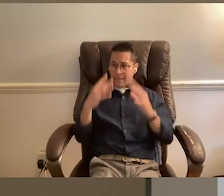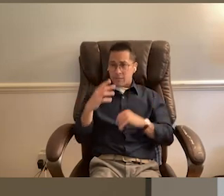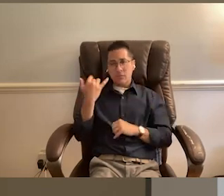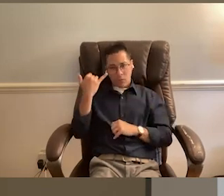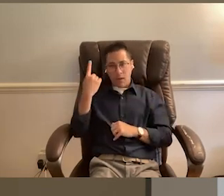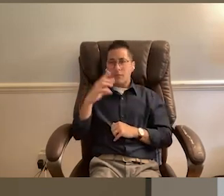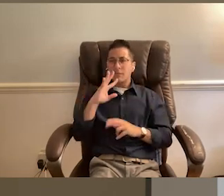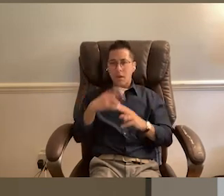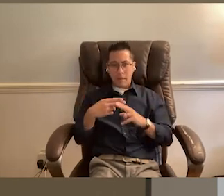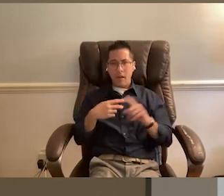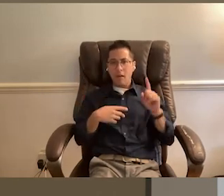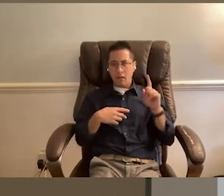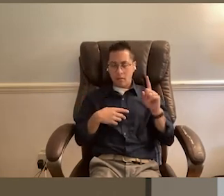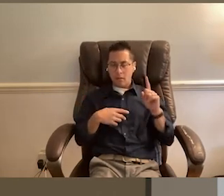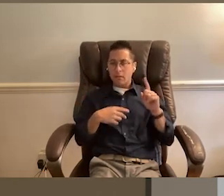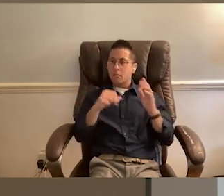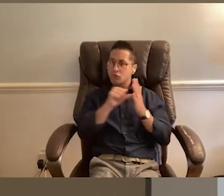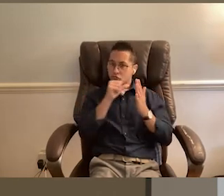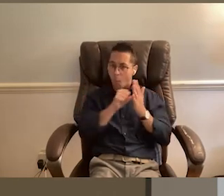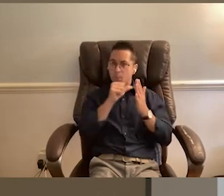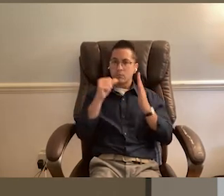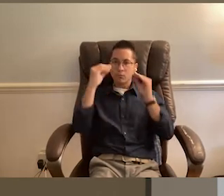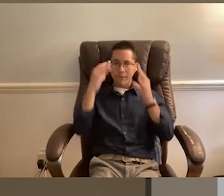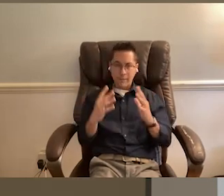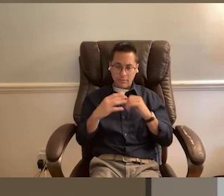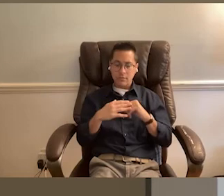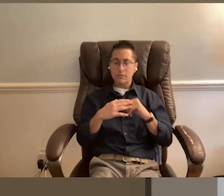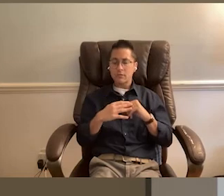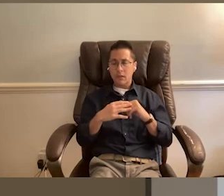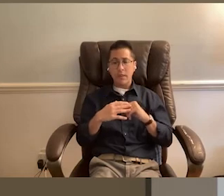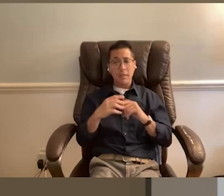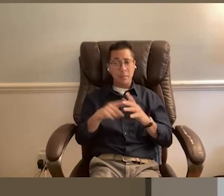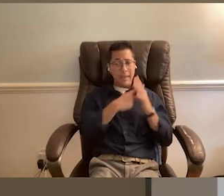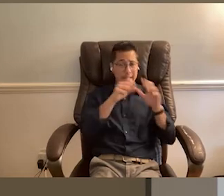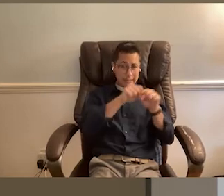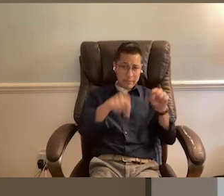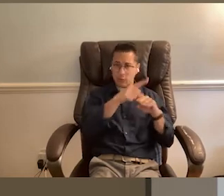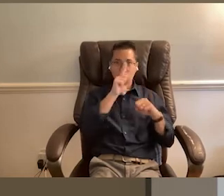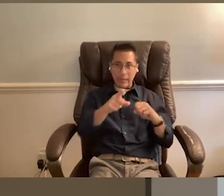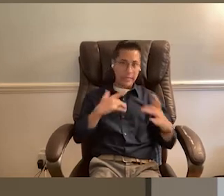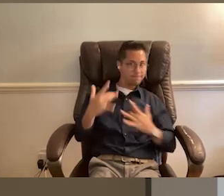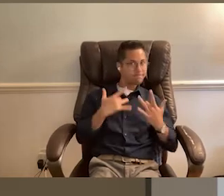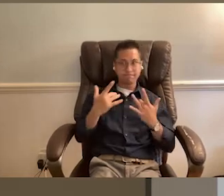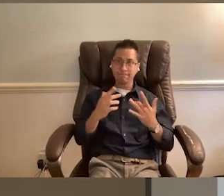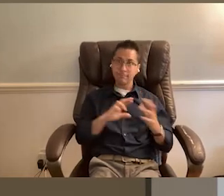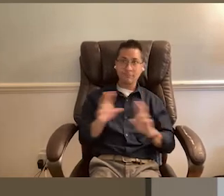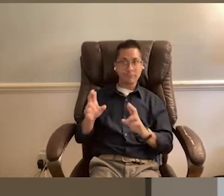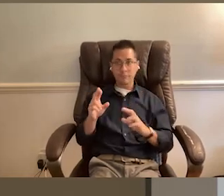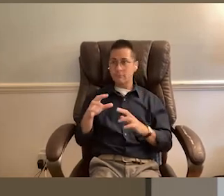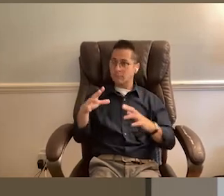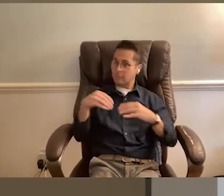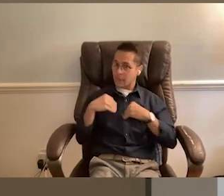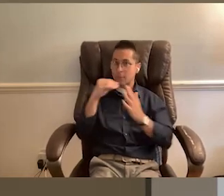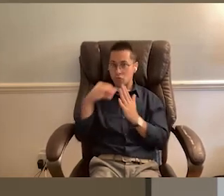And she also communicates pretty regularly with our office. If she ever has questions, she asks us. And she gives really great feedback about how students are doing. It's